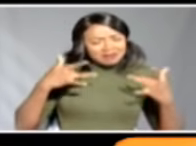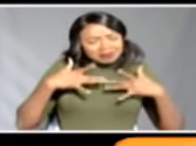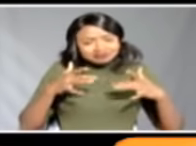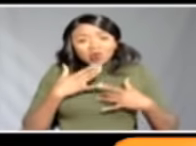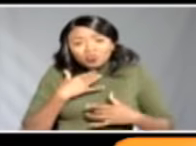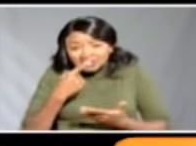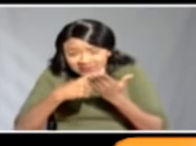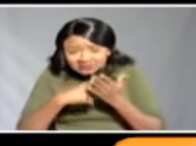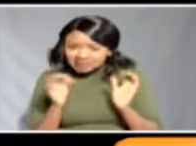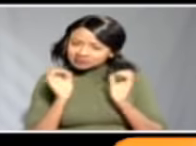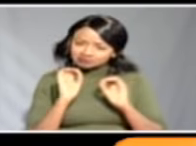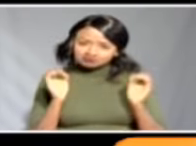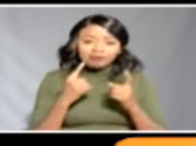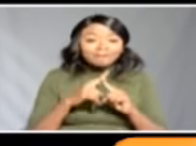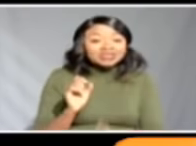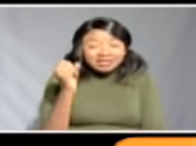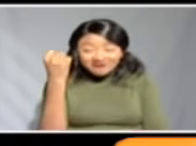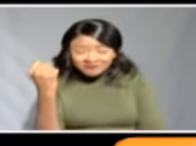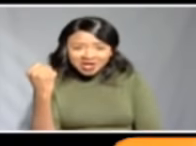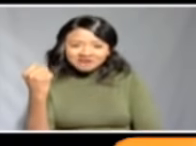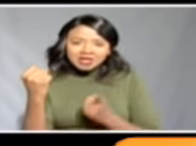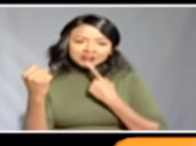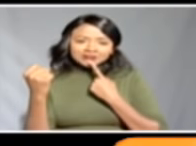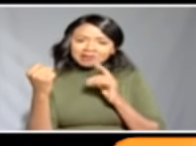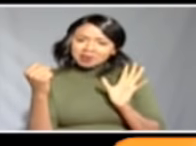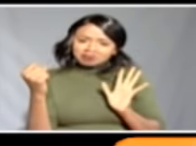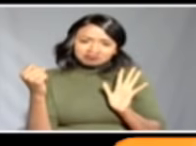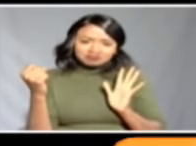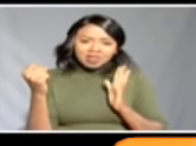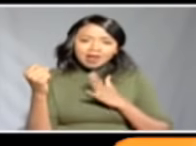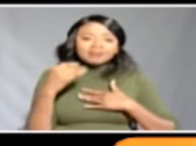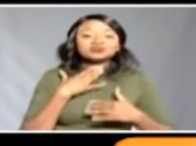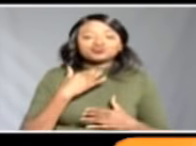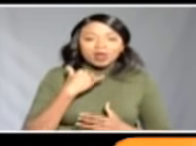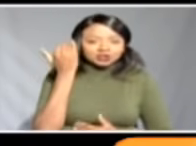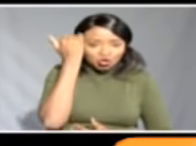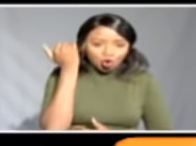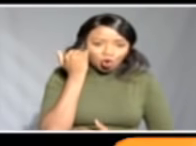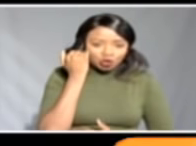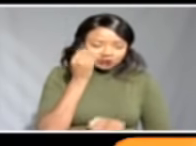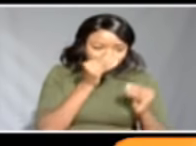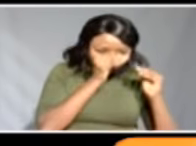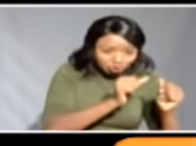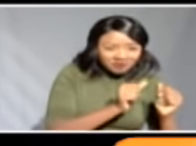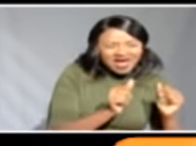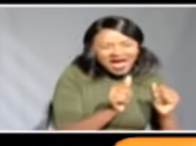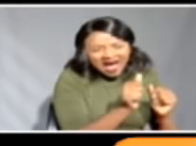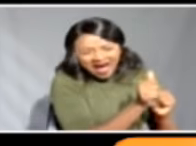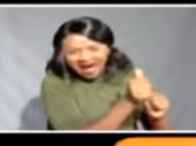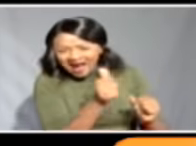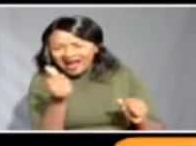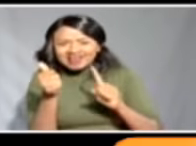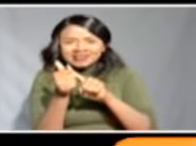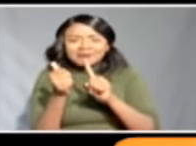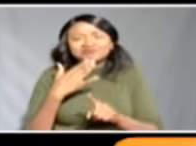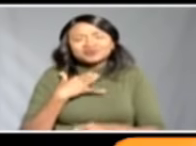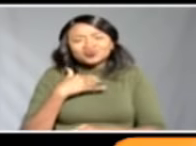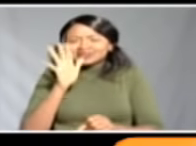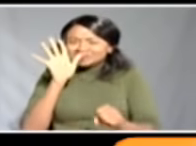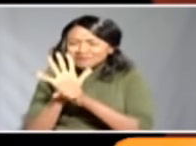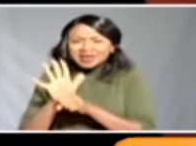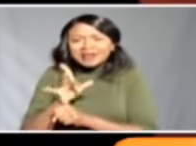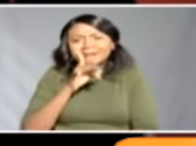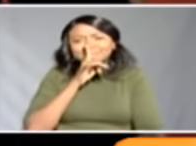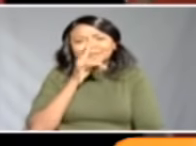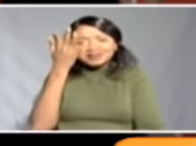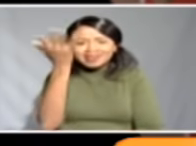to us. 5 opted for an out-of-court settlement with the accused. Many more are the silent majority out